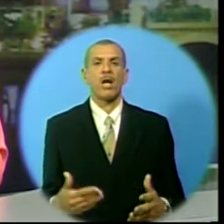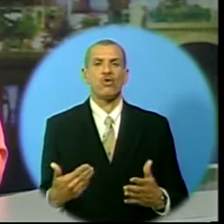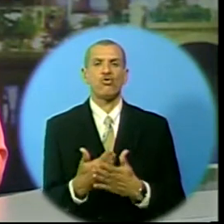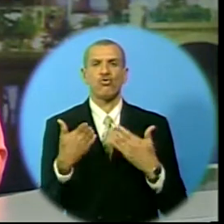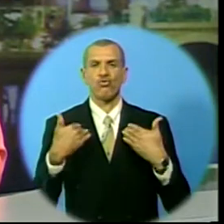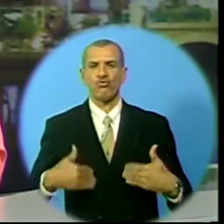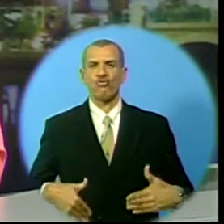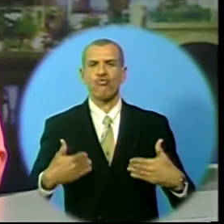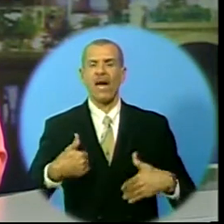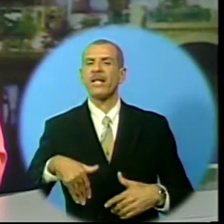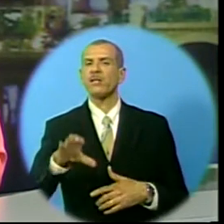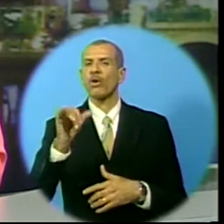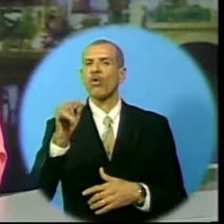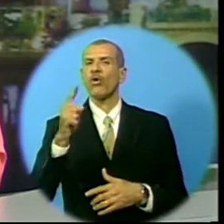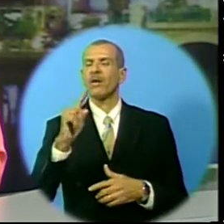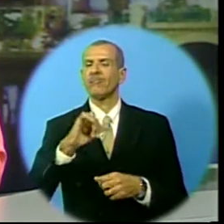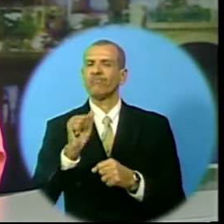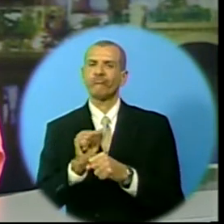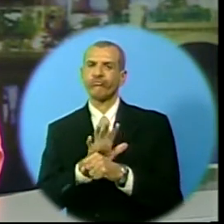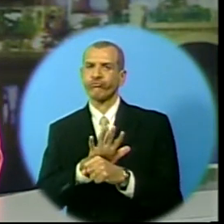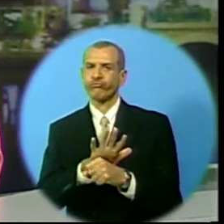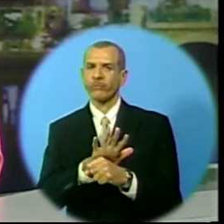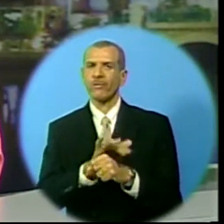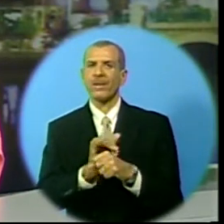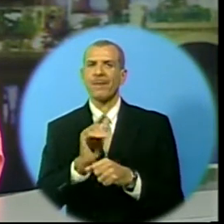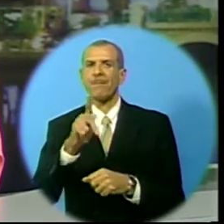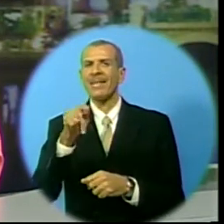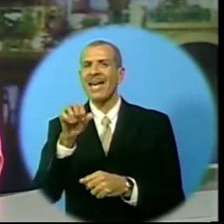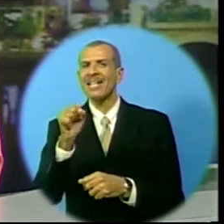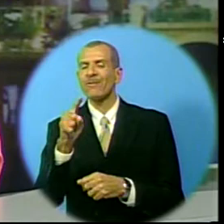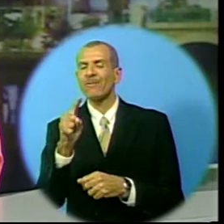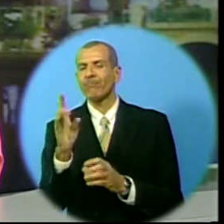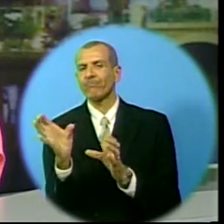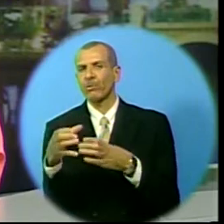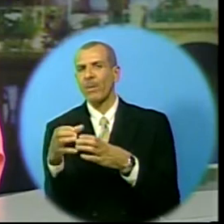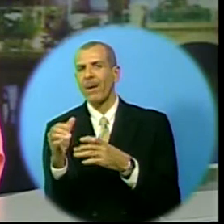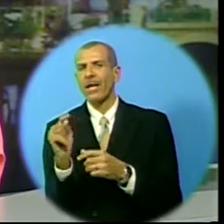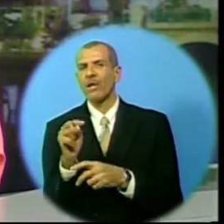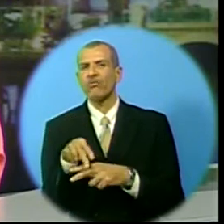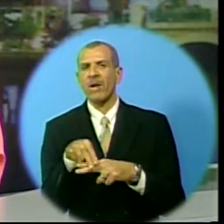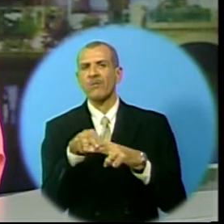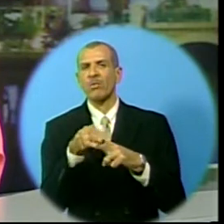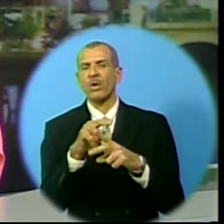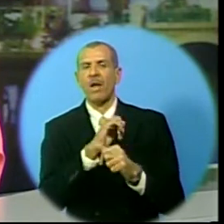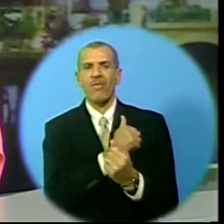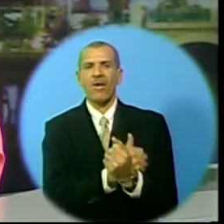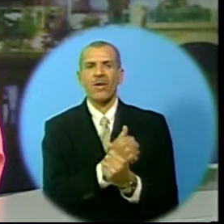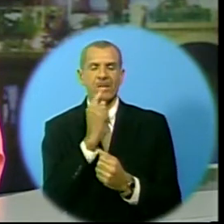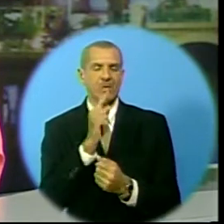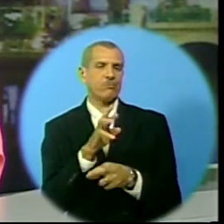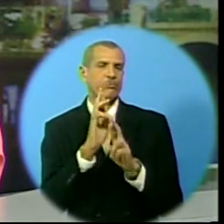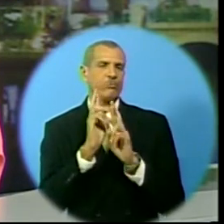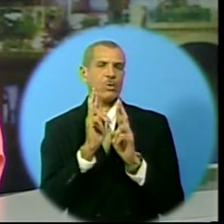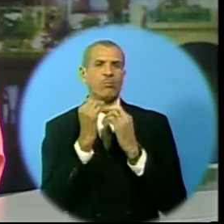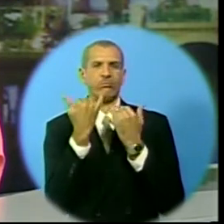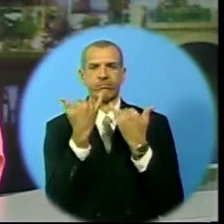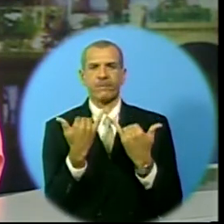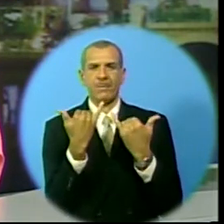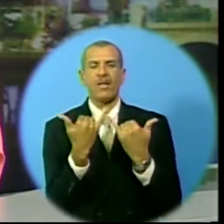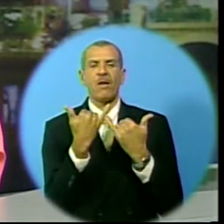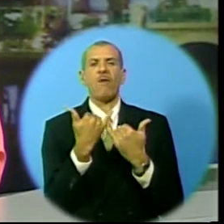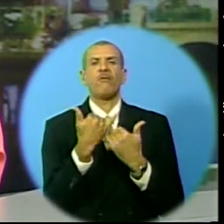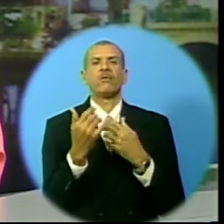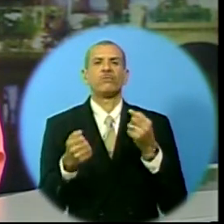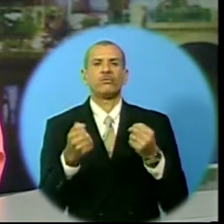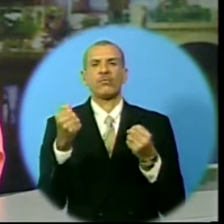new dress code is in force for the PSV sector, and the Transport Authority is seeking full compliance by operators and